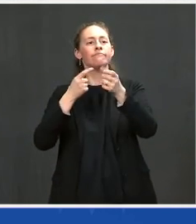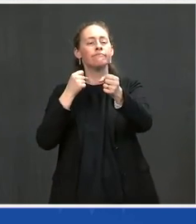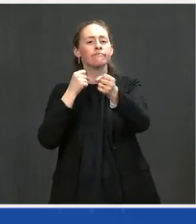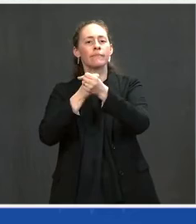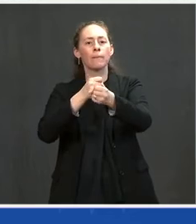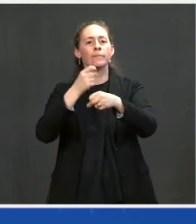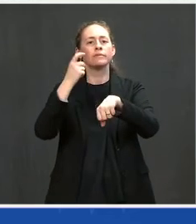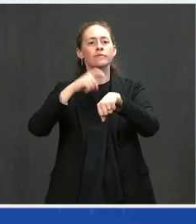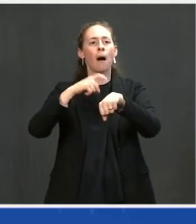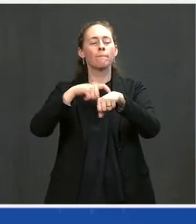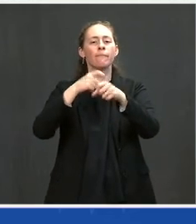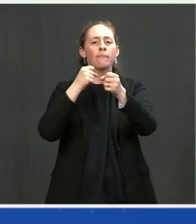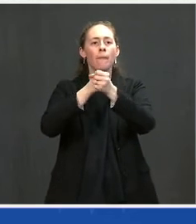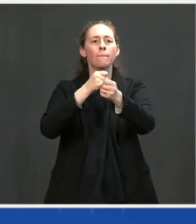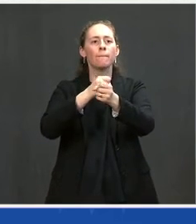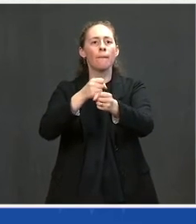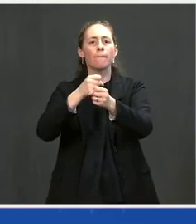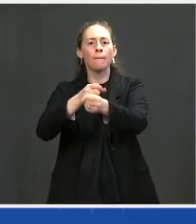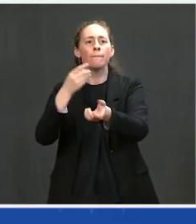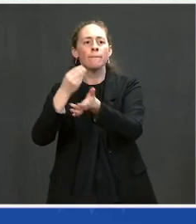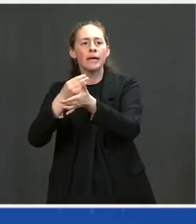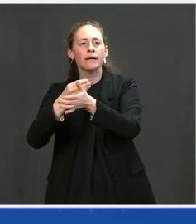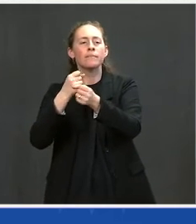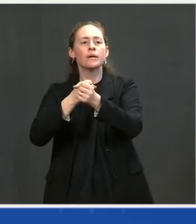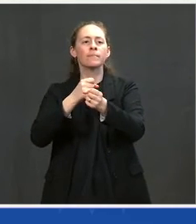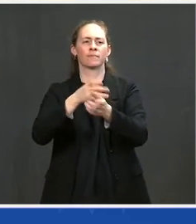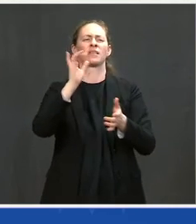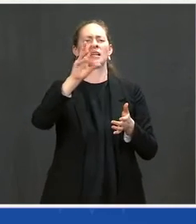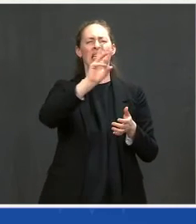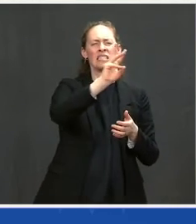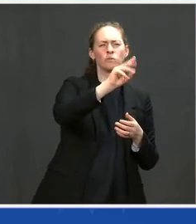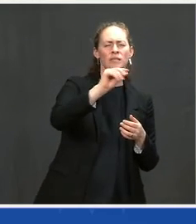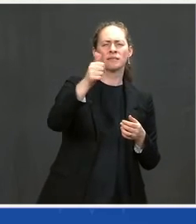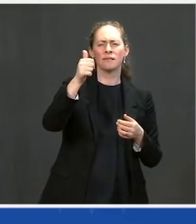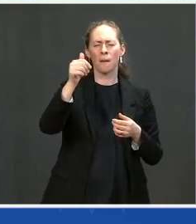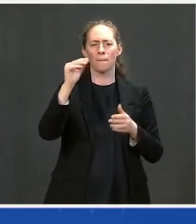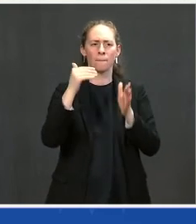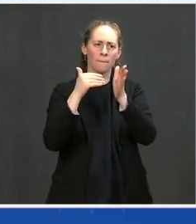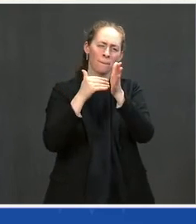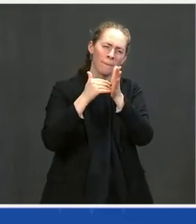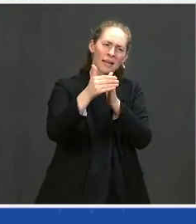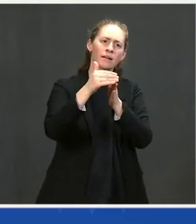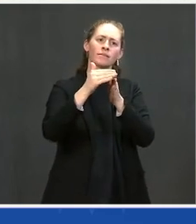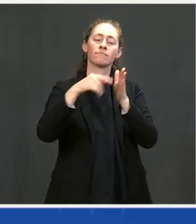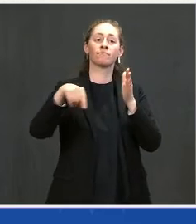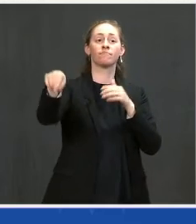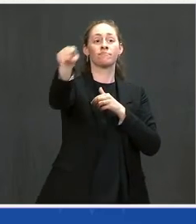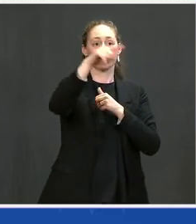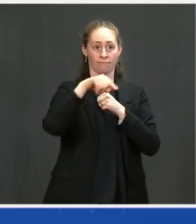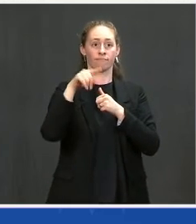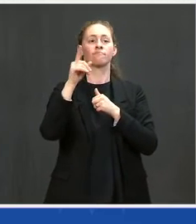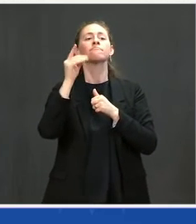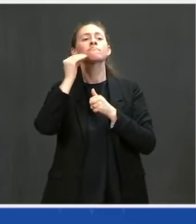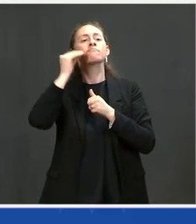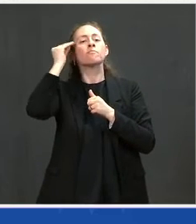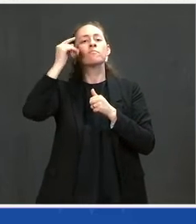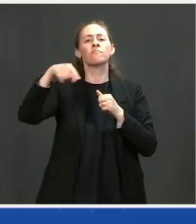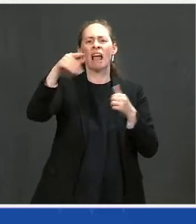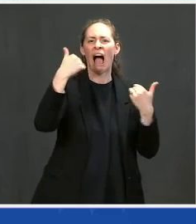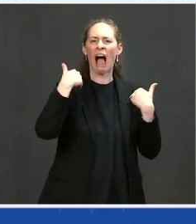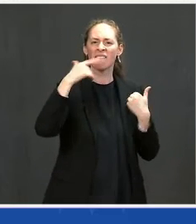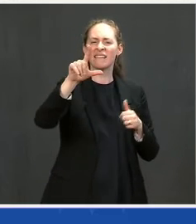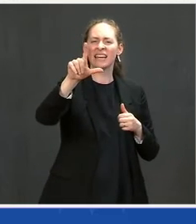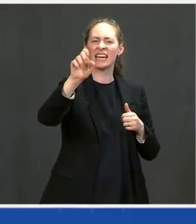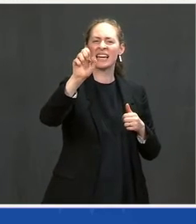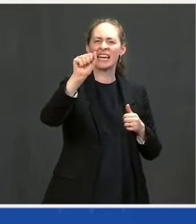10 million homes in America still have lead pipes servicing their water lines. We have